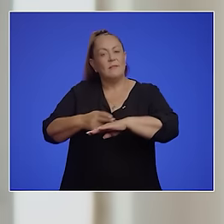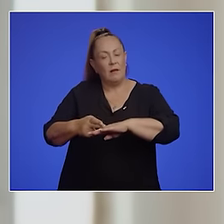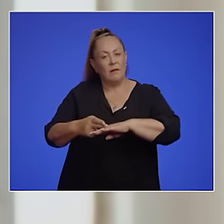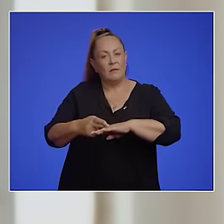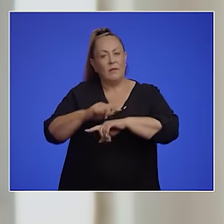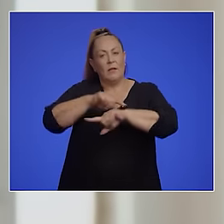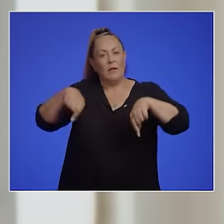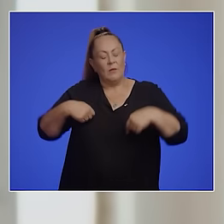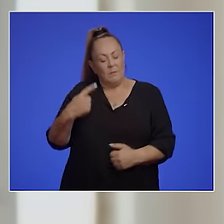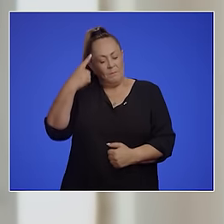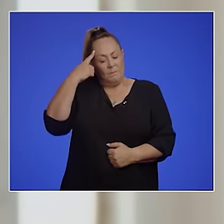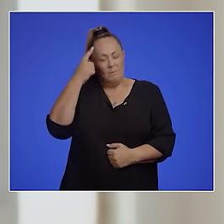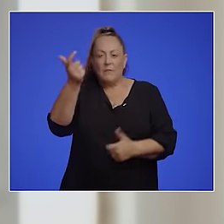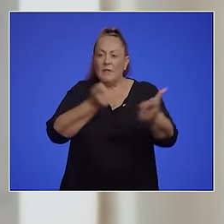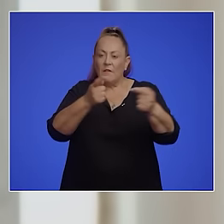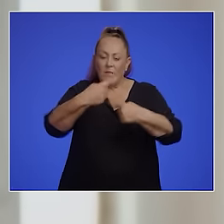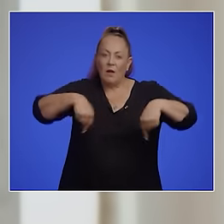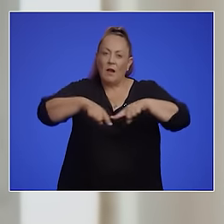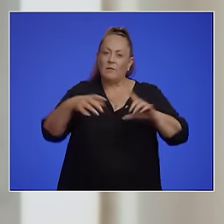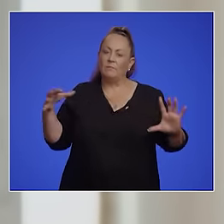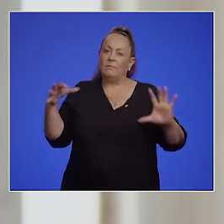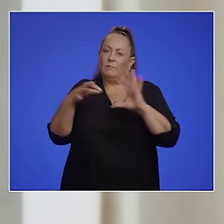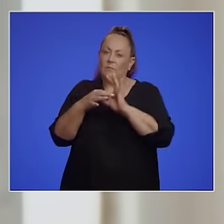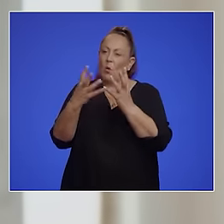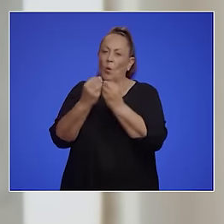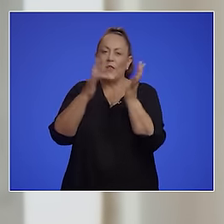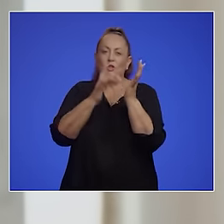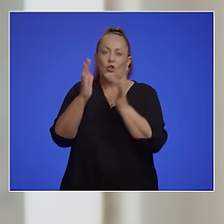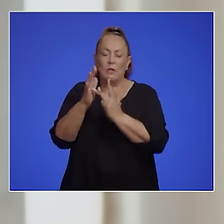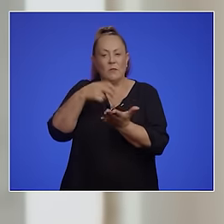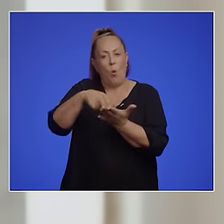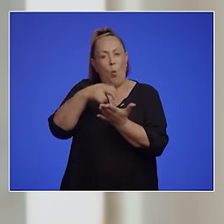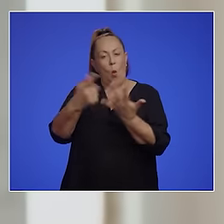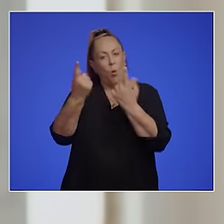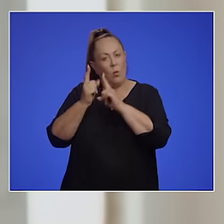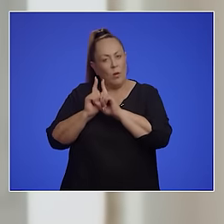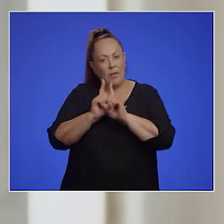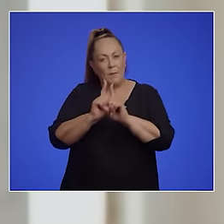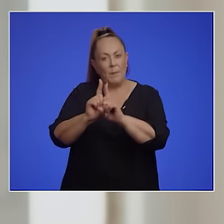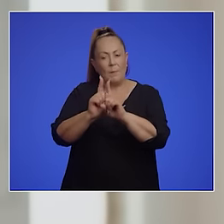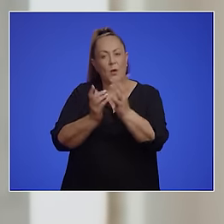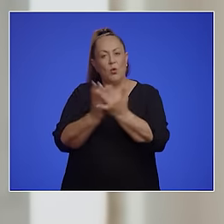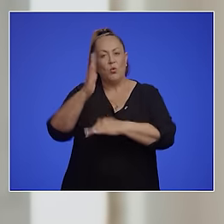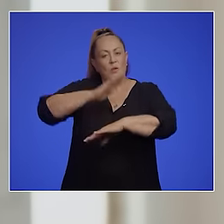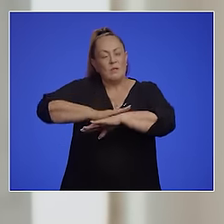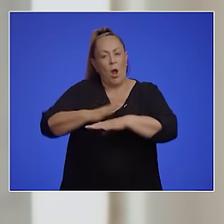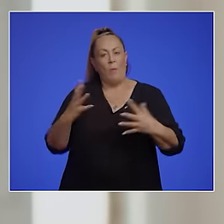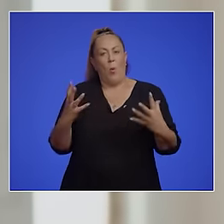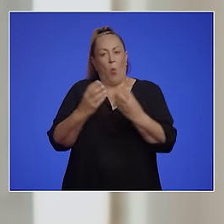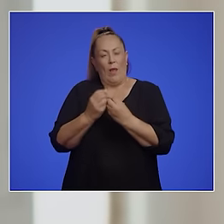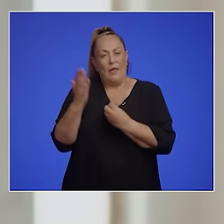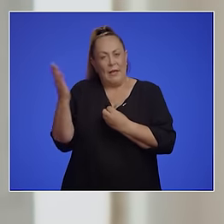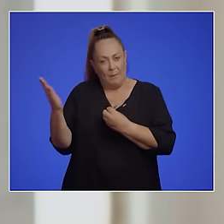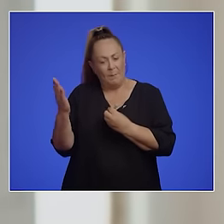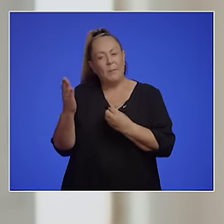let's take up that invitation from Jesus to walk with him, to enter into this time with him, and